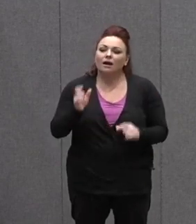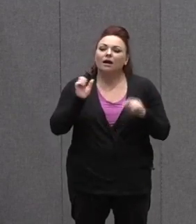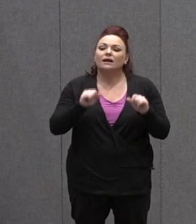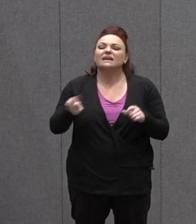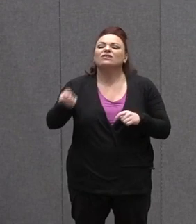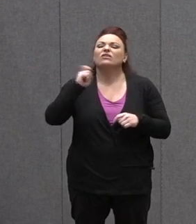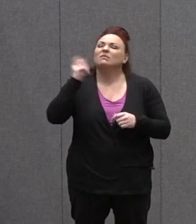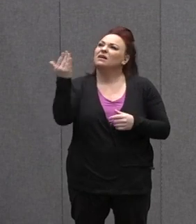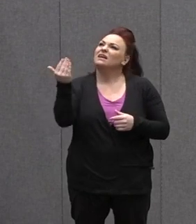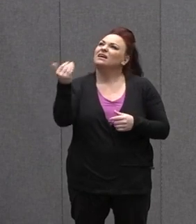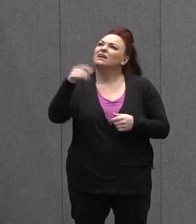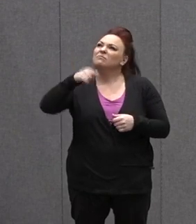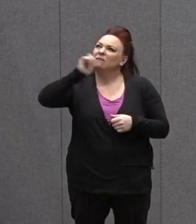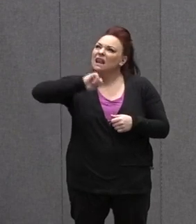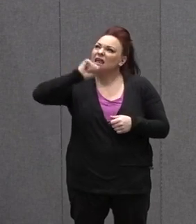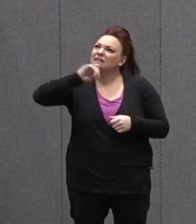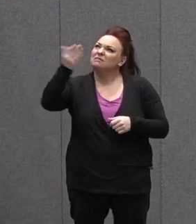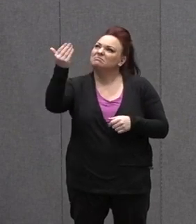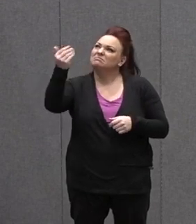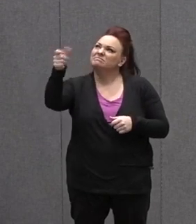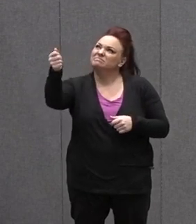give me one of those paletas, please?